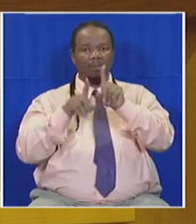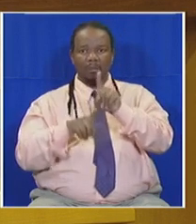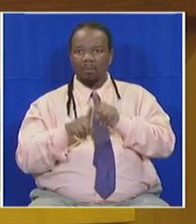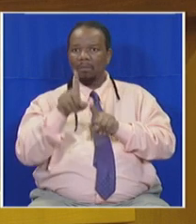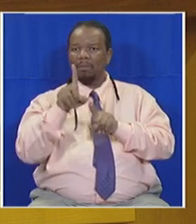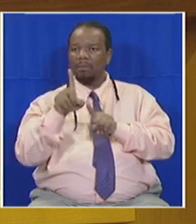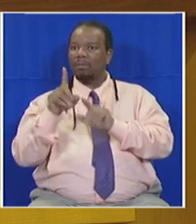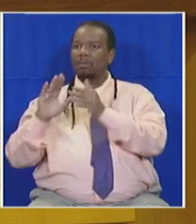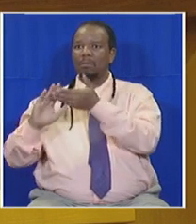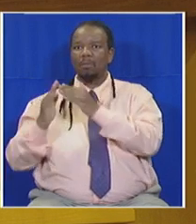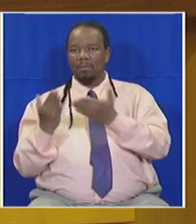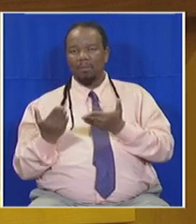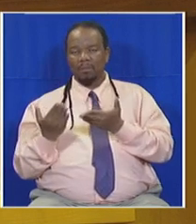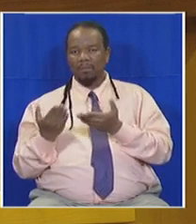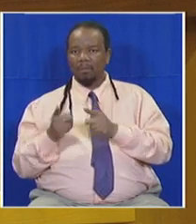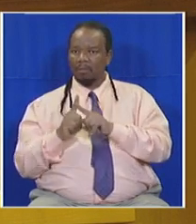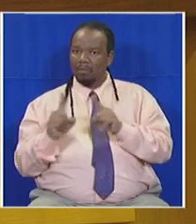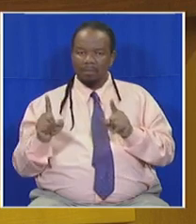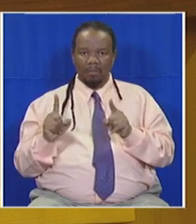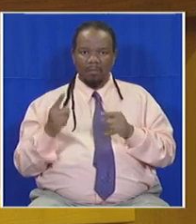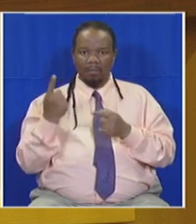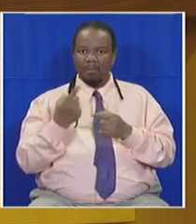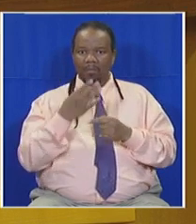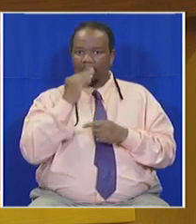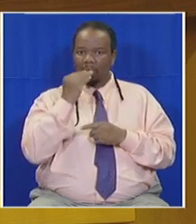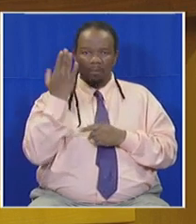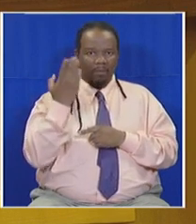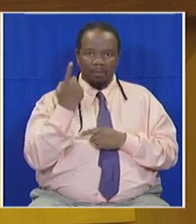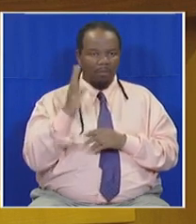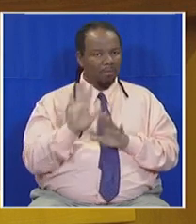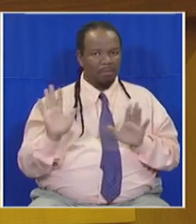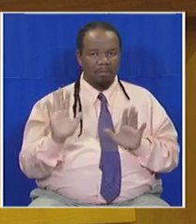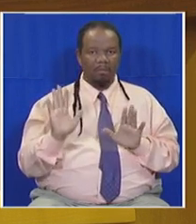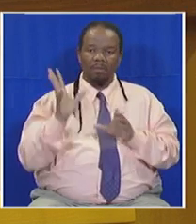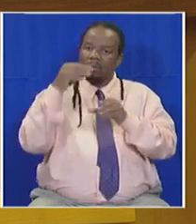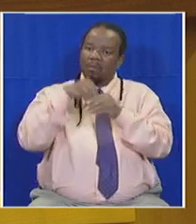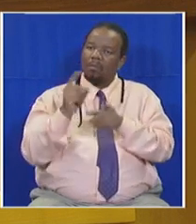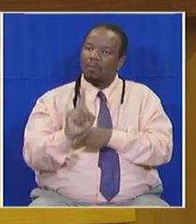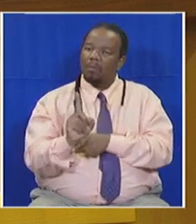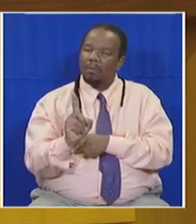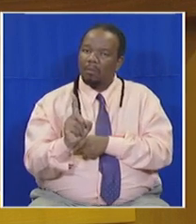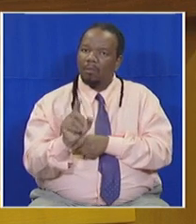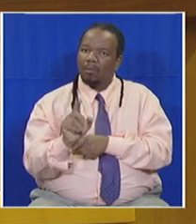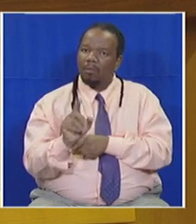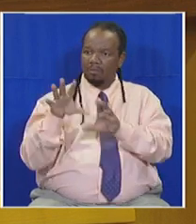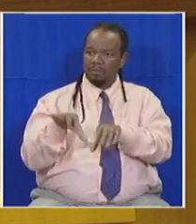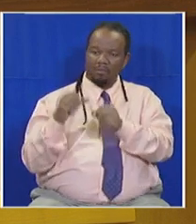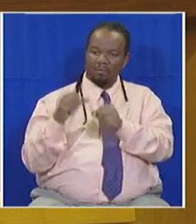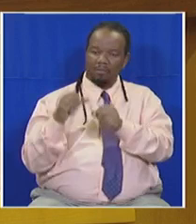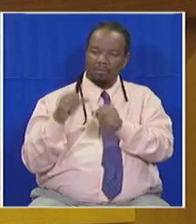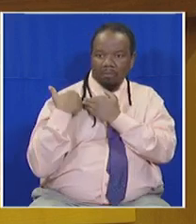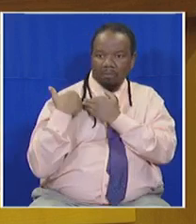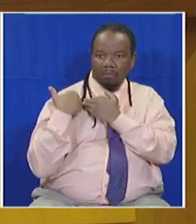society. And this is not just a mere rhetoric. It involves taking responsibility to